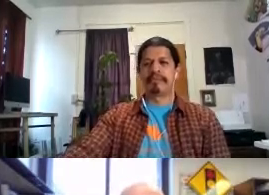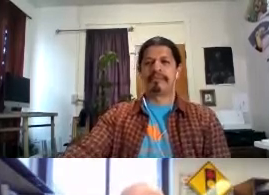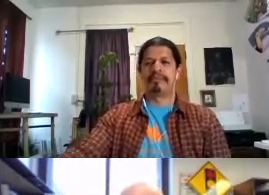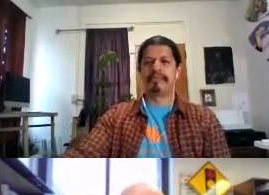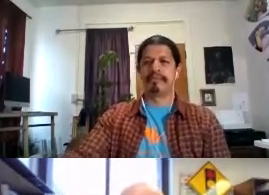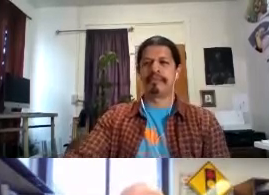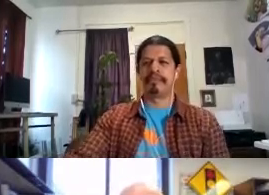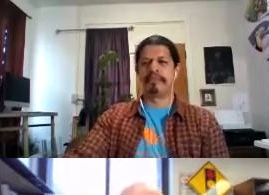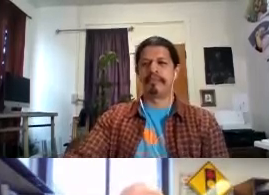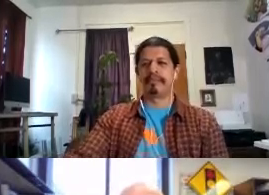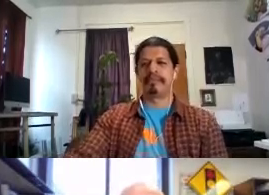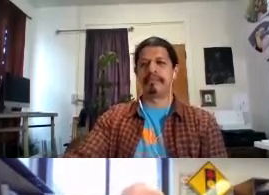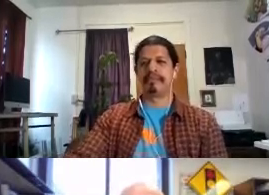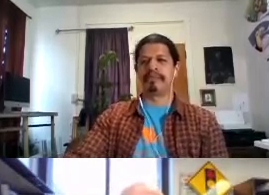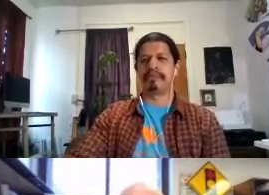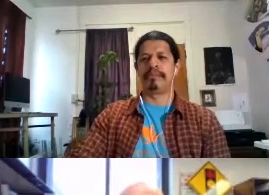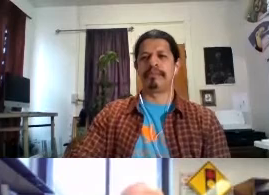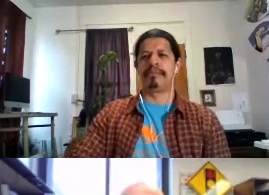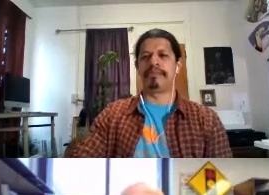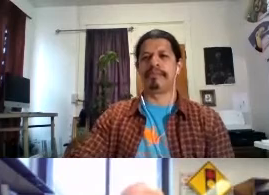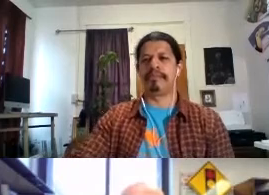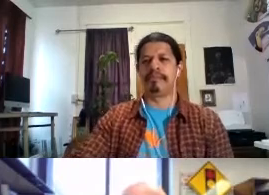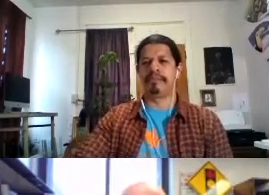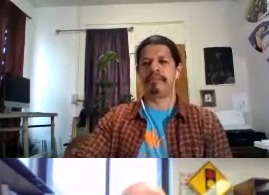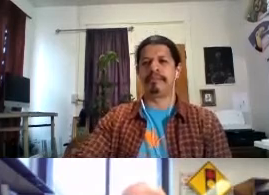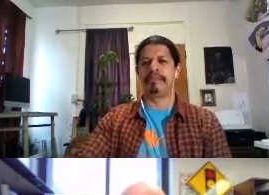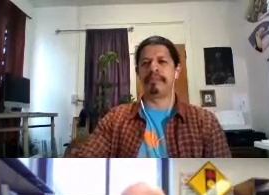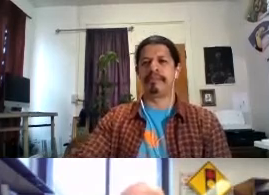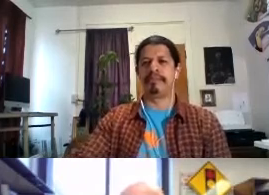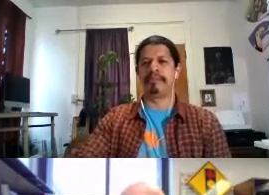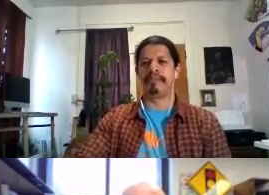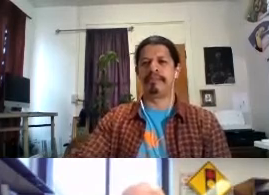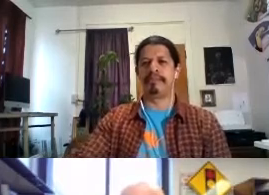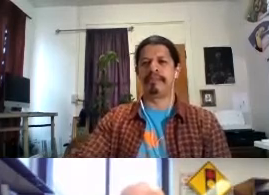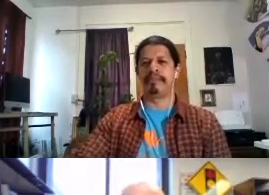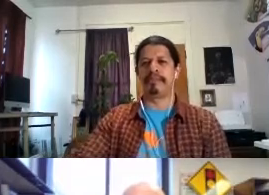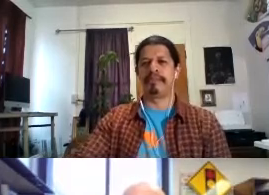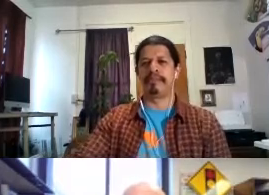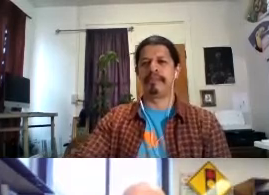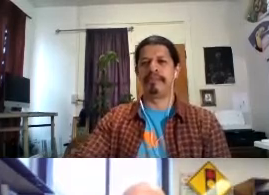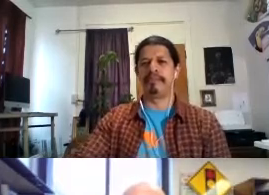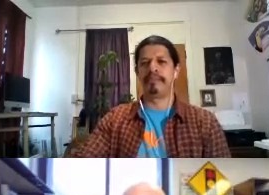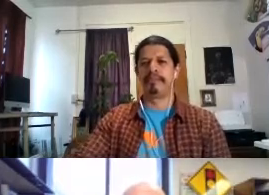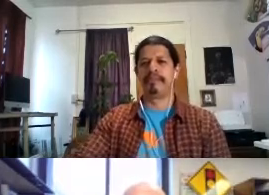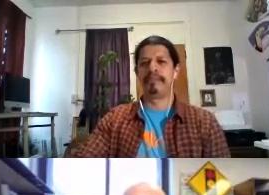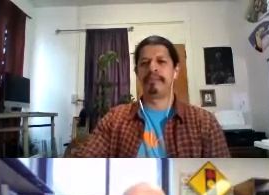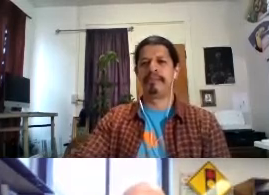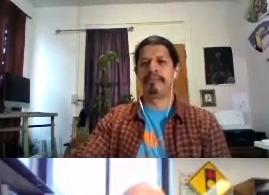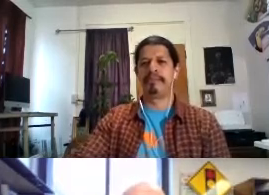reevaluated our thinking there a bit and understand the needs of the community on the northern end here, and so we